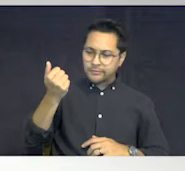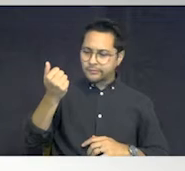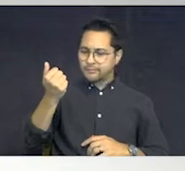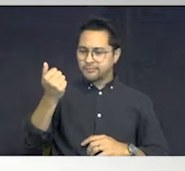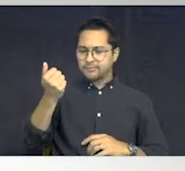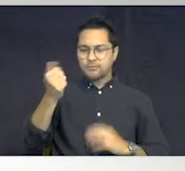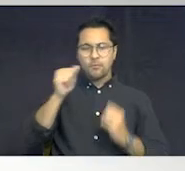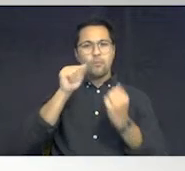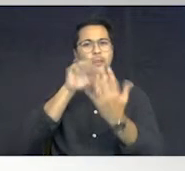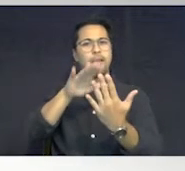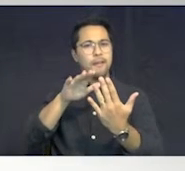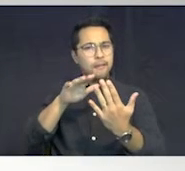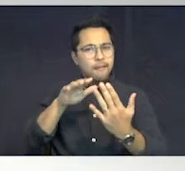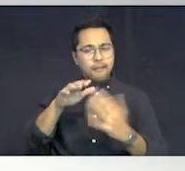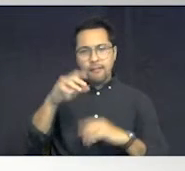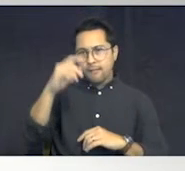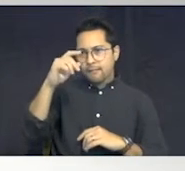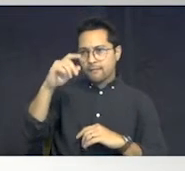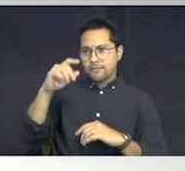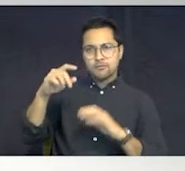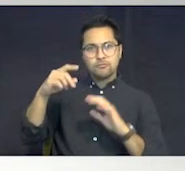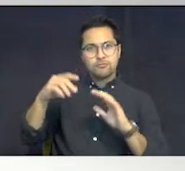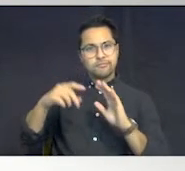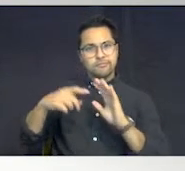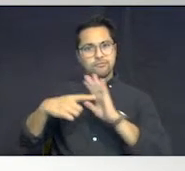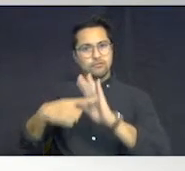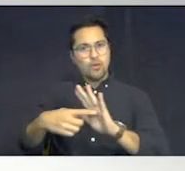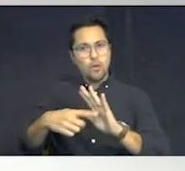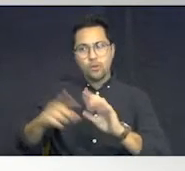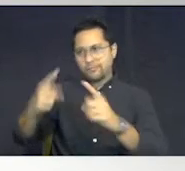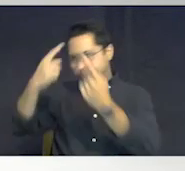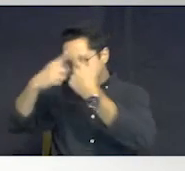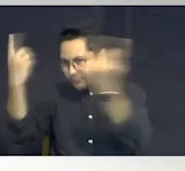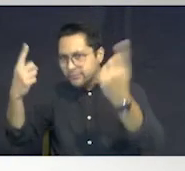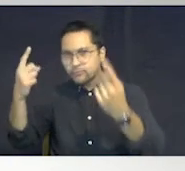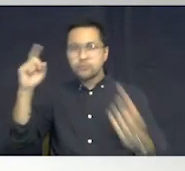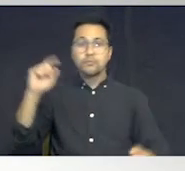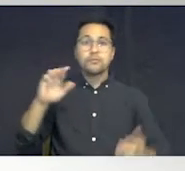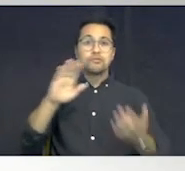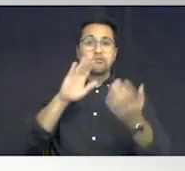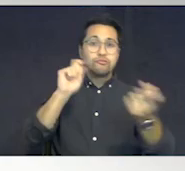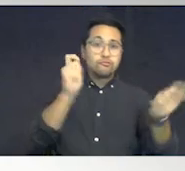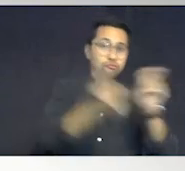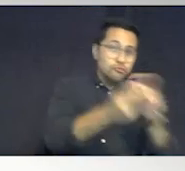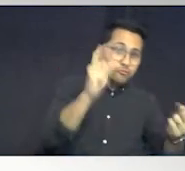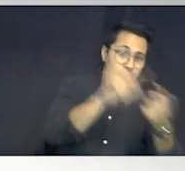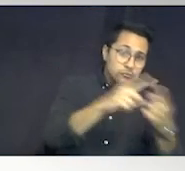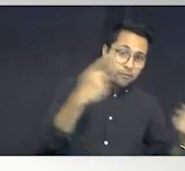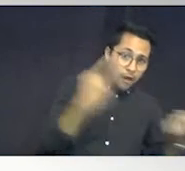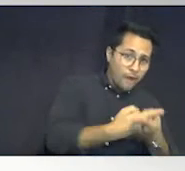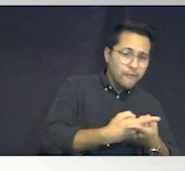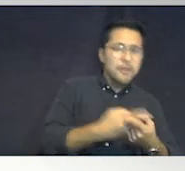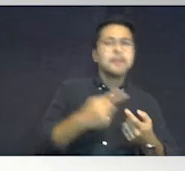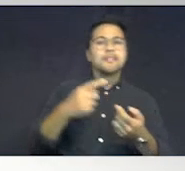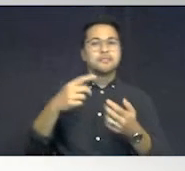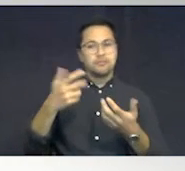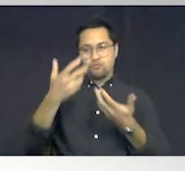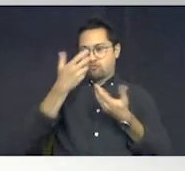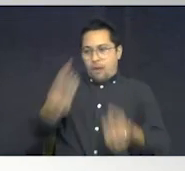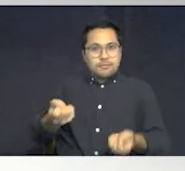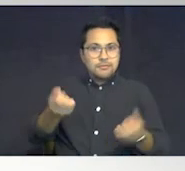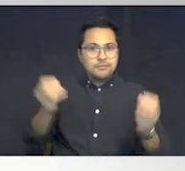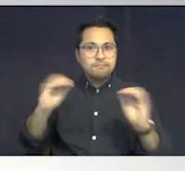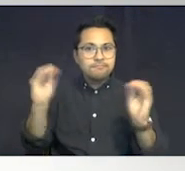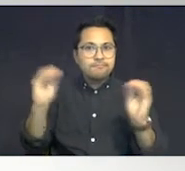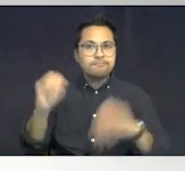points when it comes to going from disagreement to a conflict is, like Vanessa stated, there's a lack of trust, there's a break in trust, there's a break